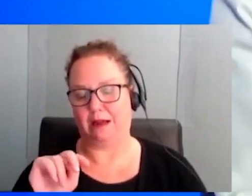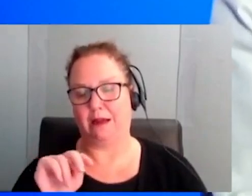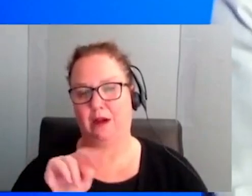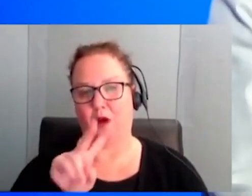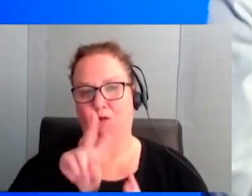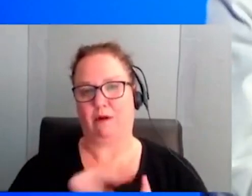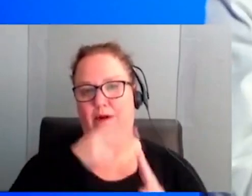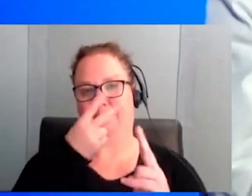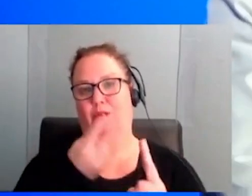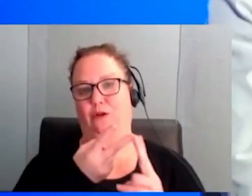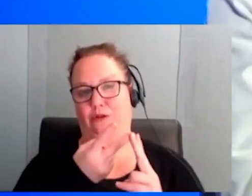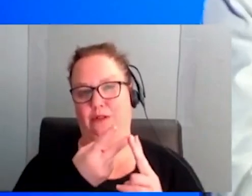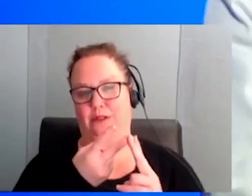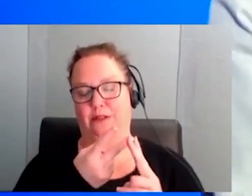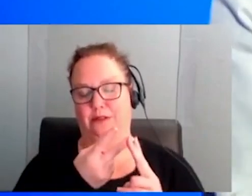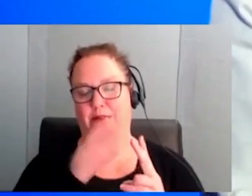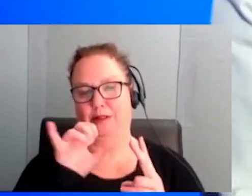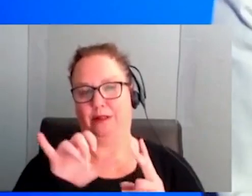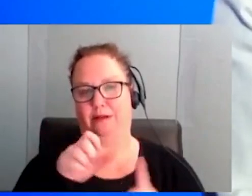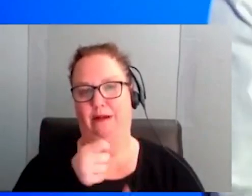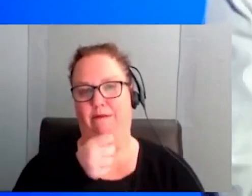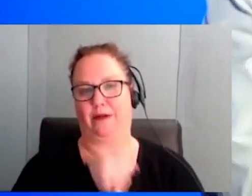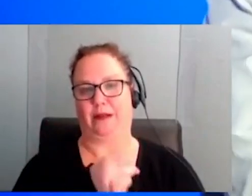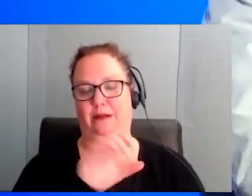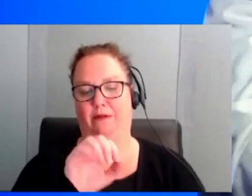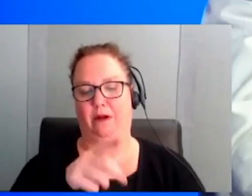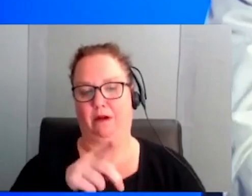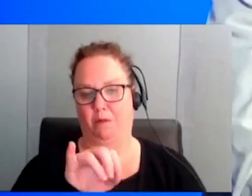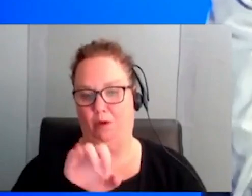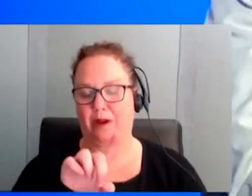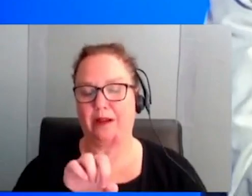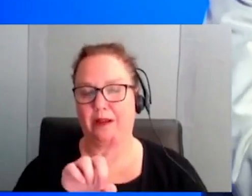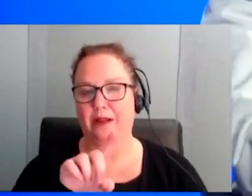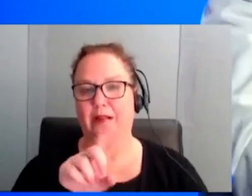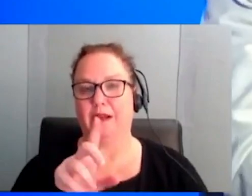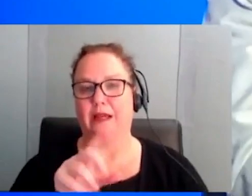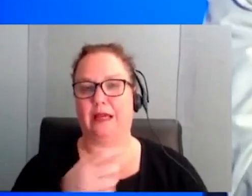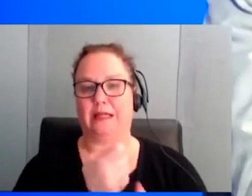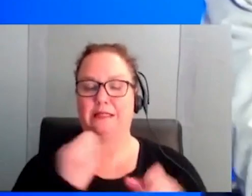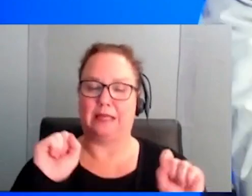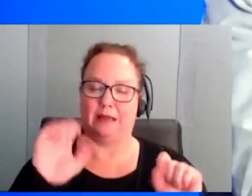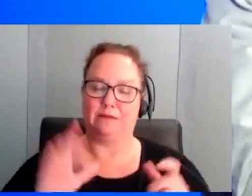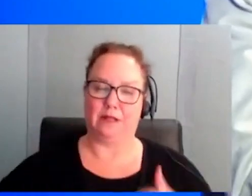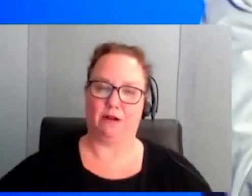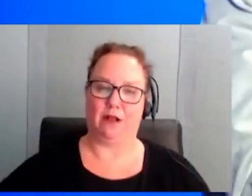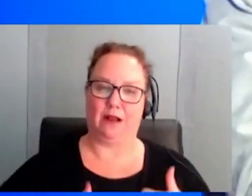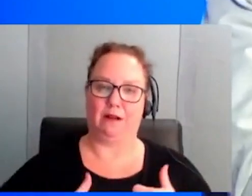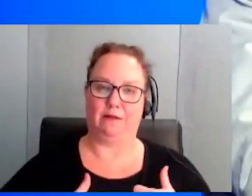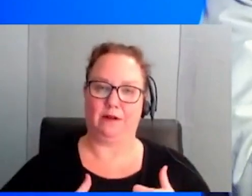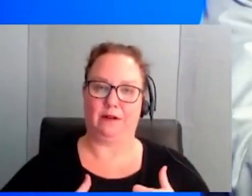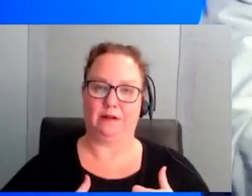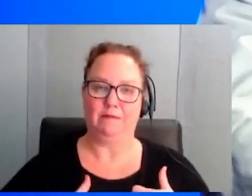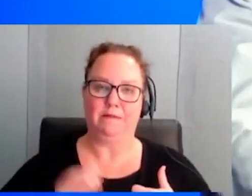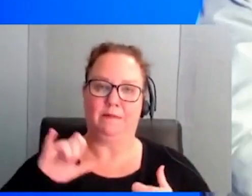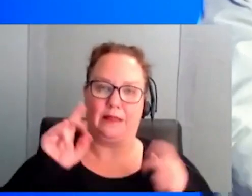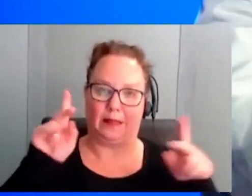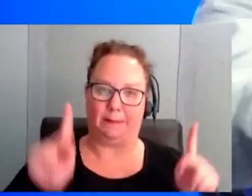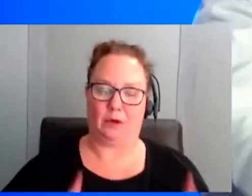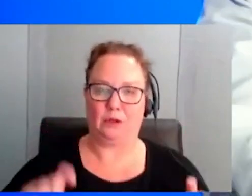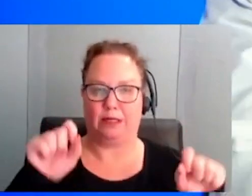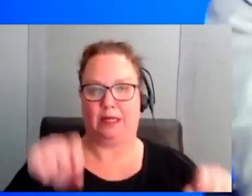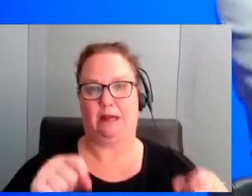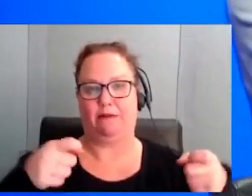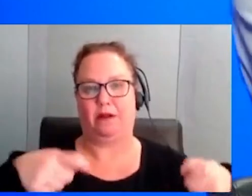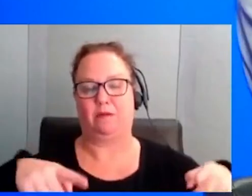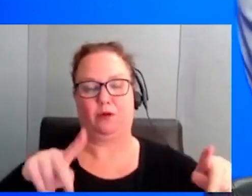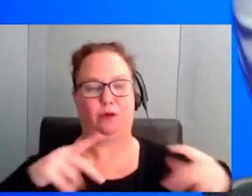the fentanyl, whatever opioid they're on, and it saves that person's life. So that person can then have the opportunity to